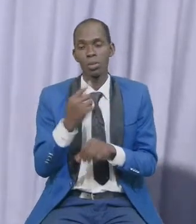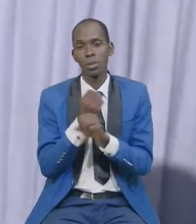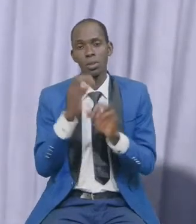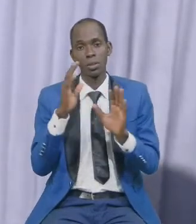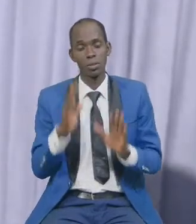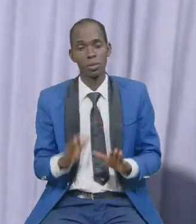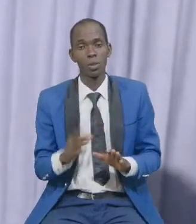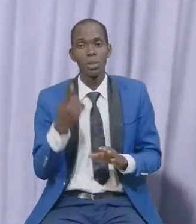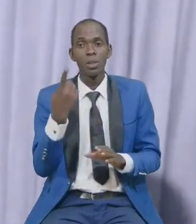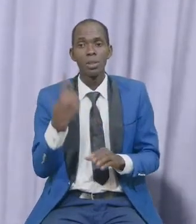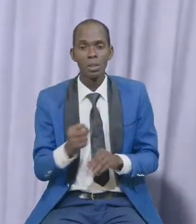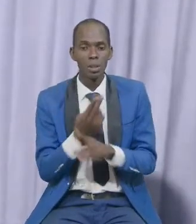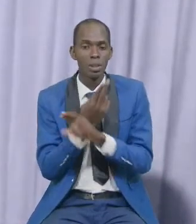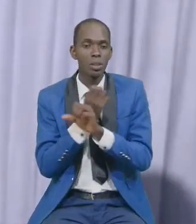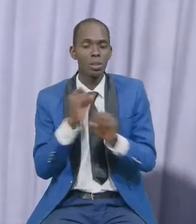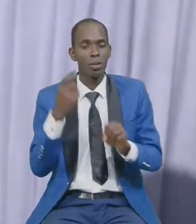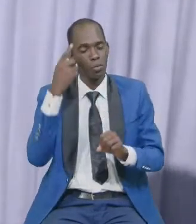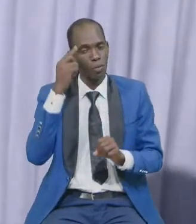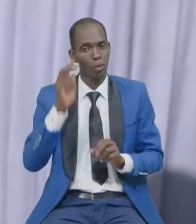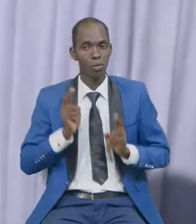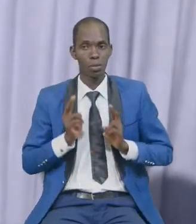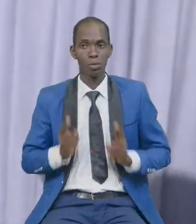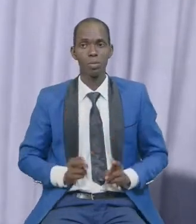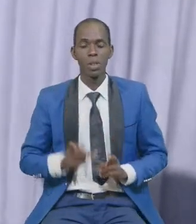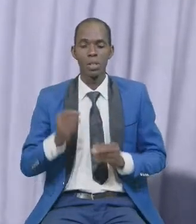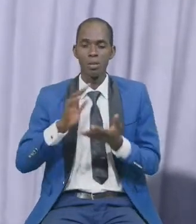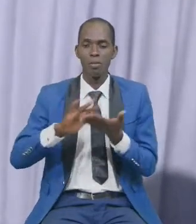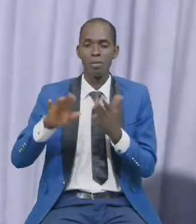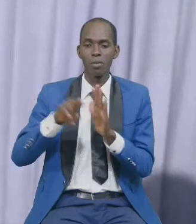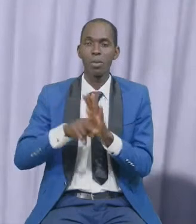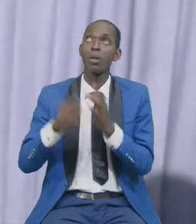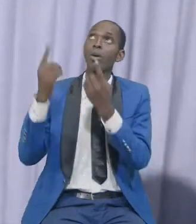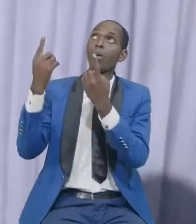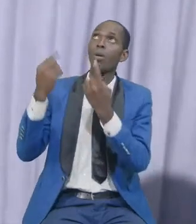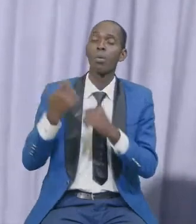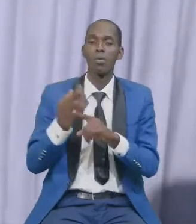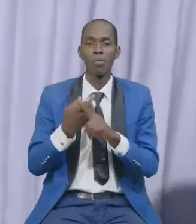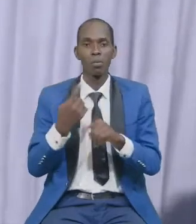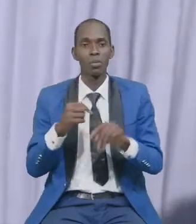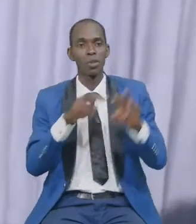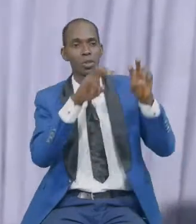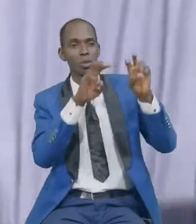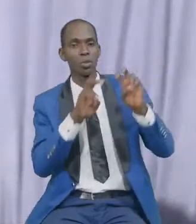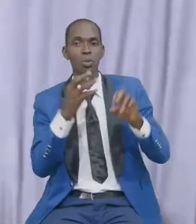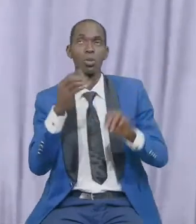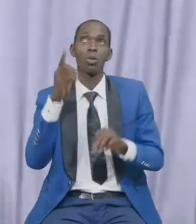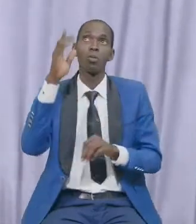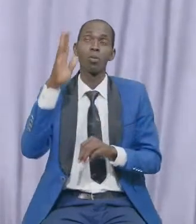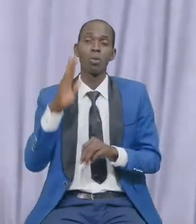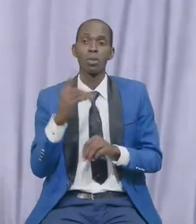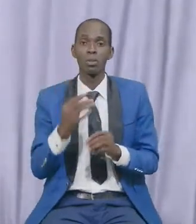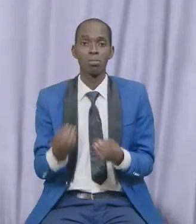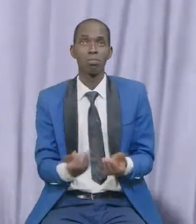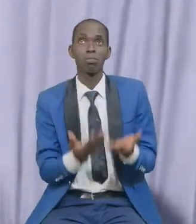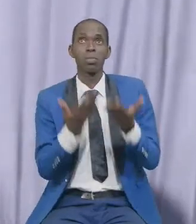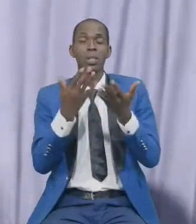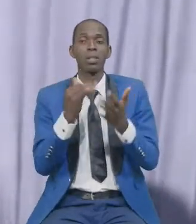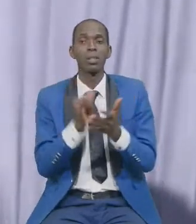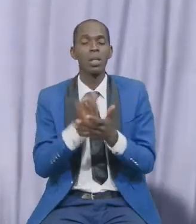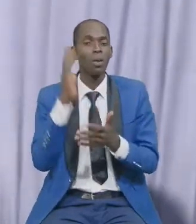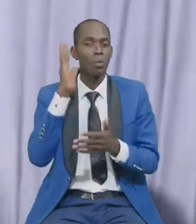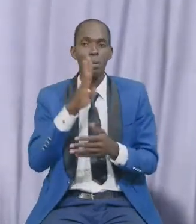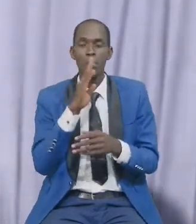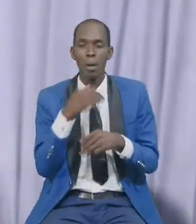mankind, the forgiveness coming from the throne of God, the atonement that will be made for